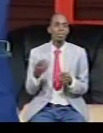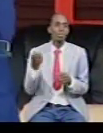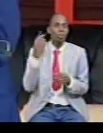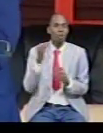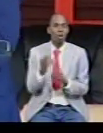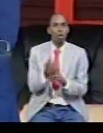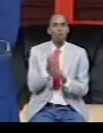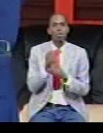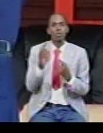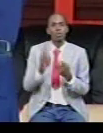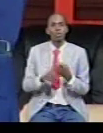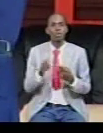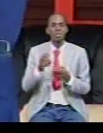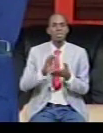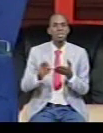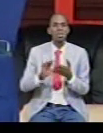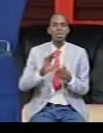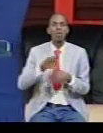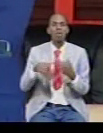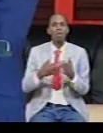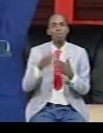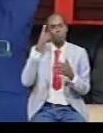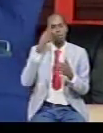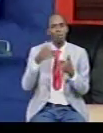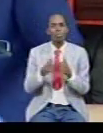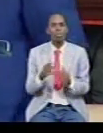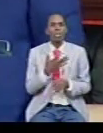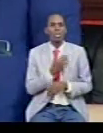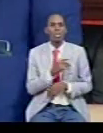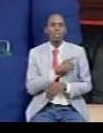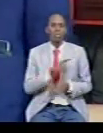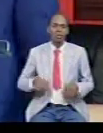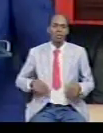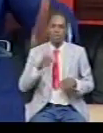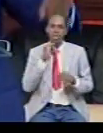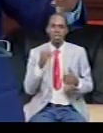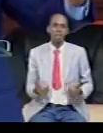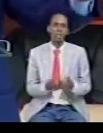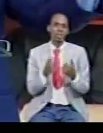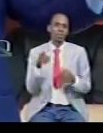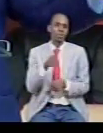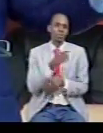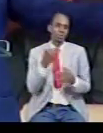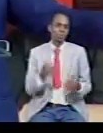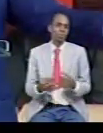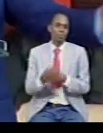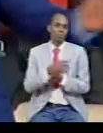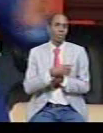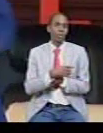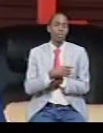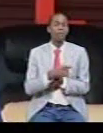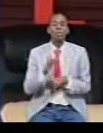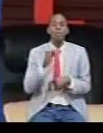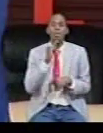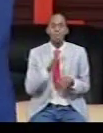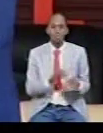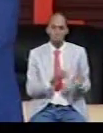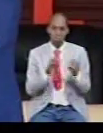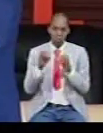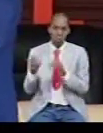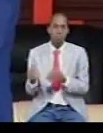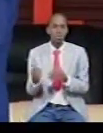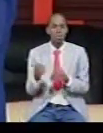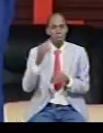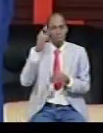to, he counted them for loss. And the Lord is challenging you today. He's putting a Paul and putting